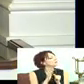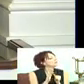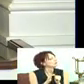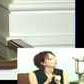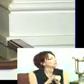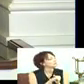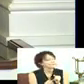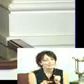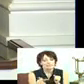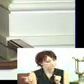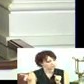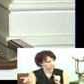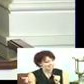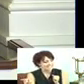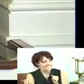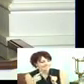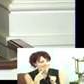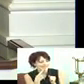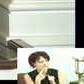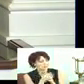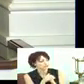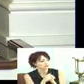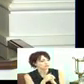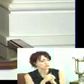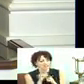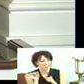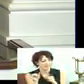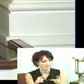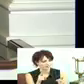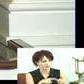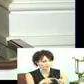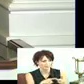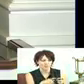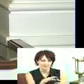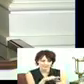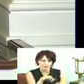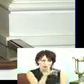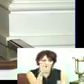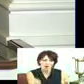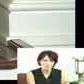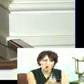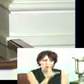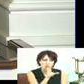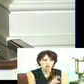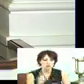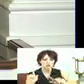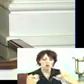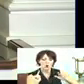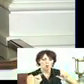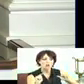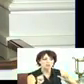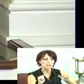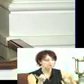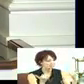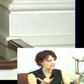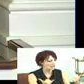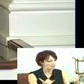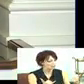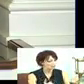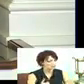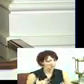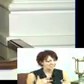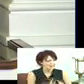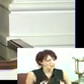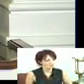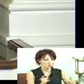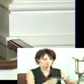And this, he says, is the spirituality of most churchgoers and believers today.